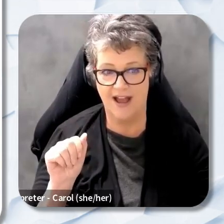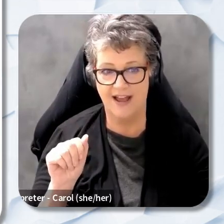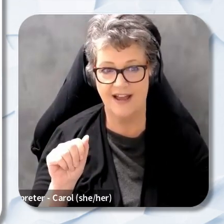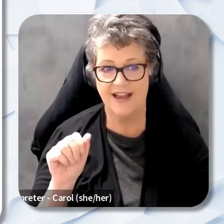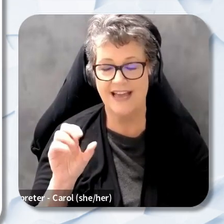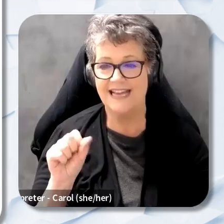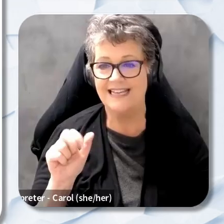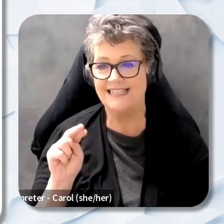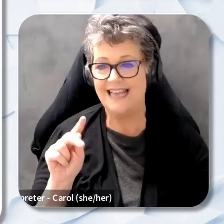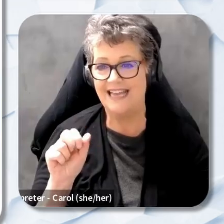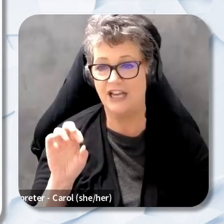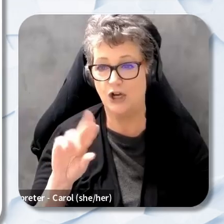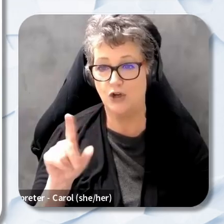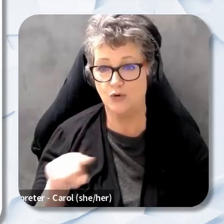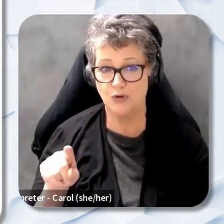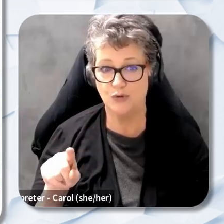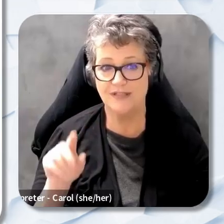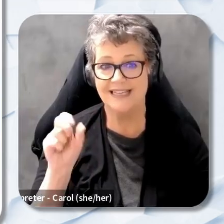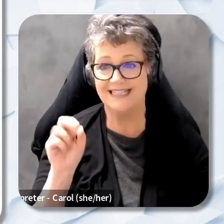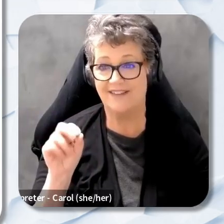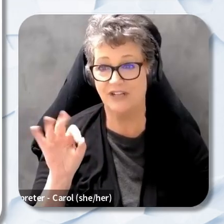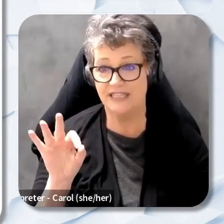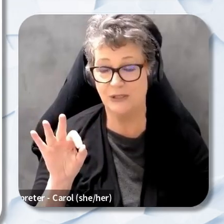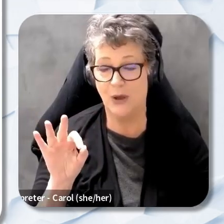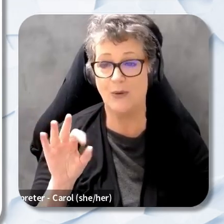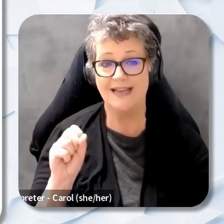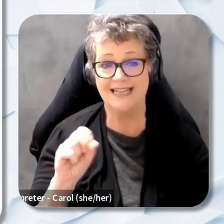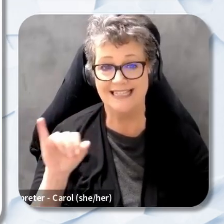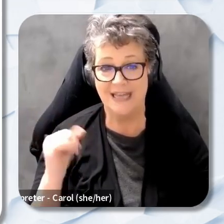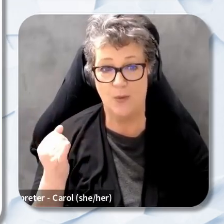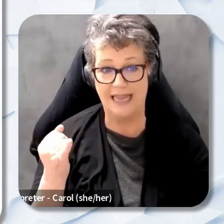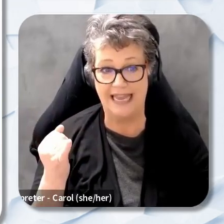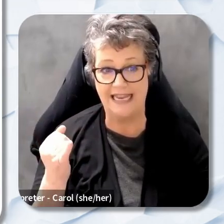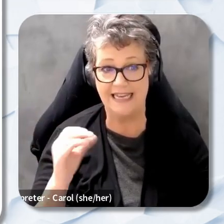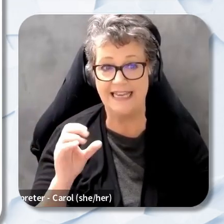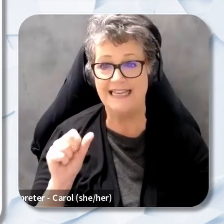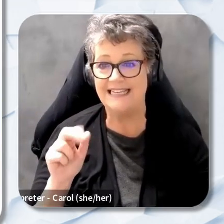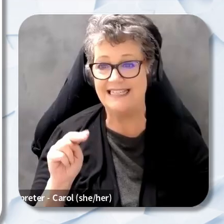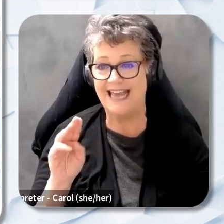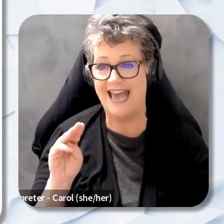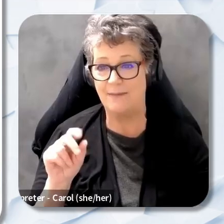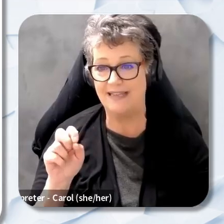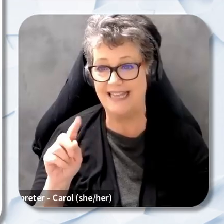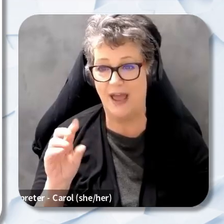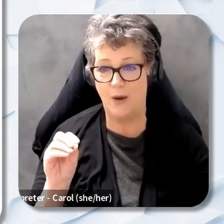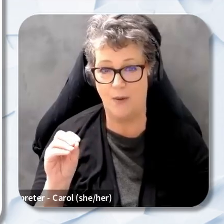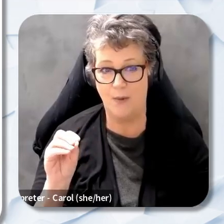Santa Cruz, San Francisco, San Joaquin, San